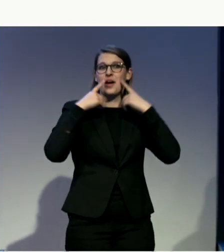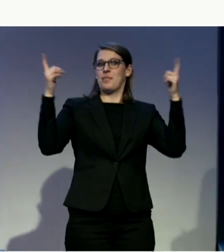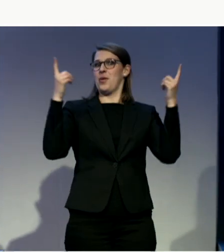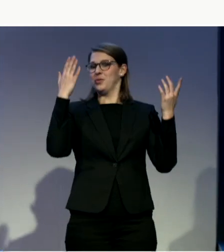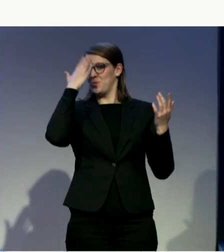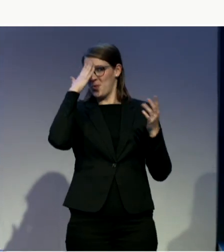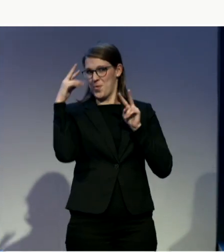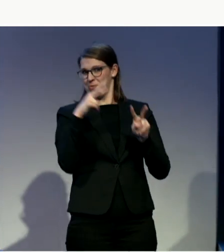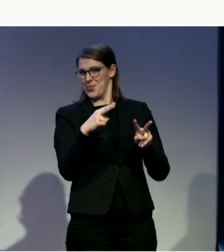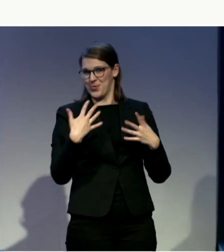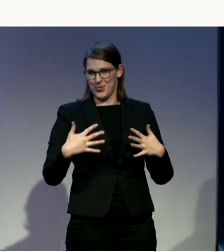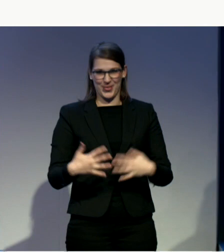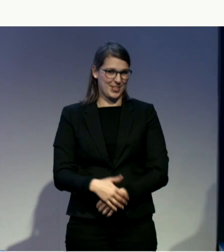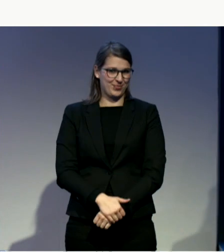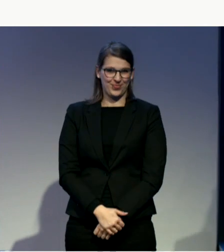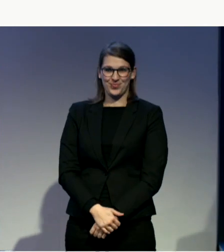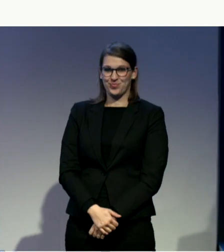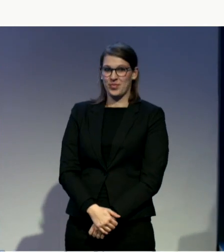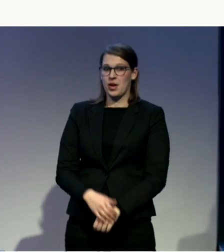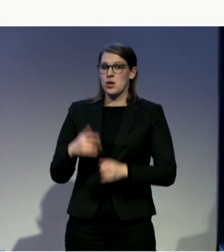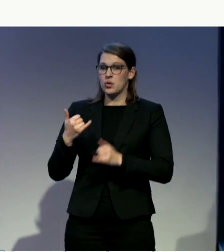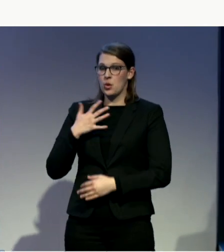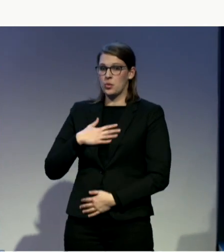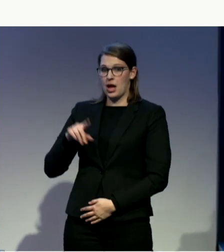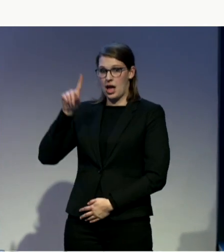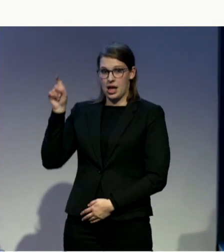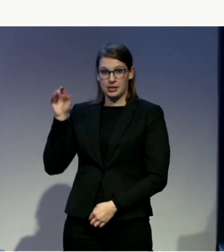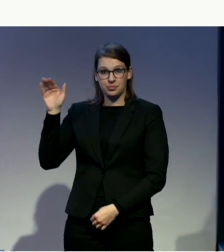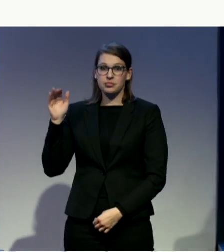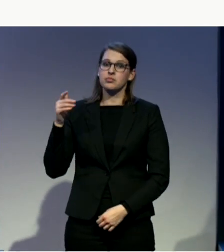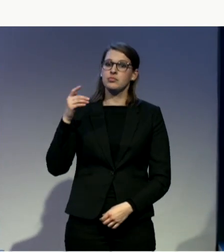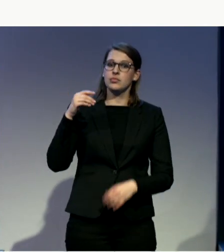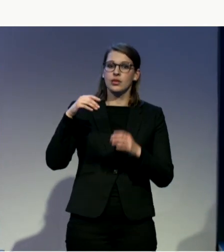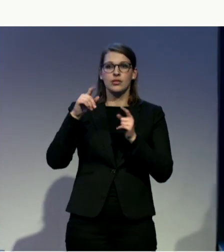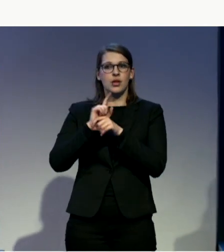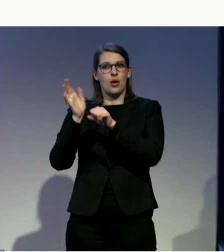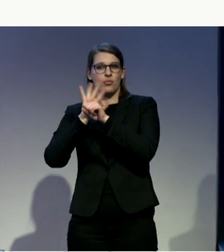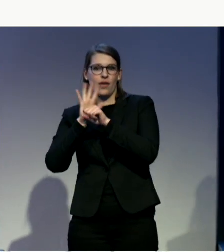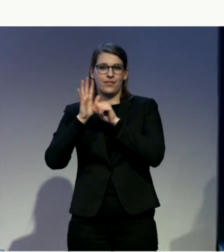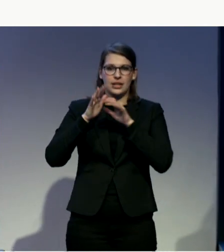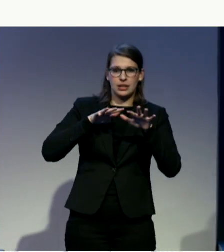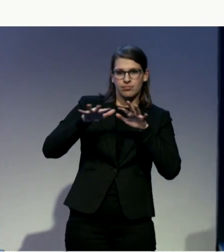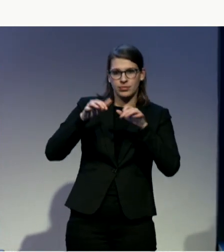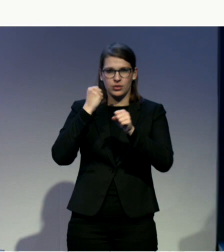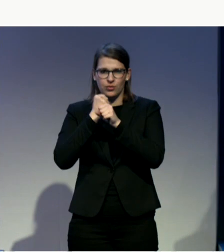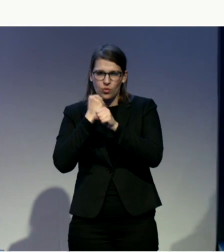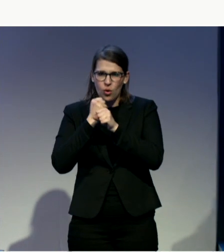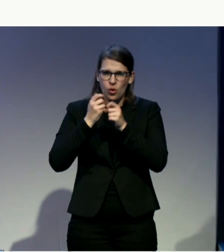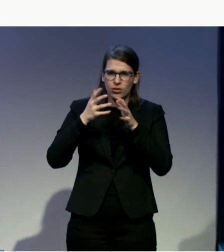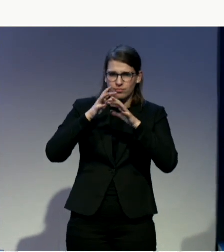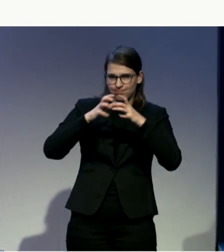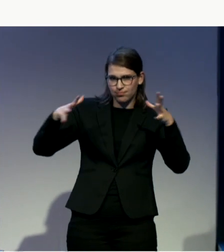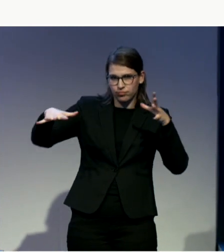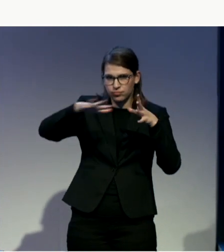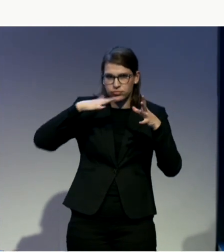support disabled culture and arts to get into the mainstream. Well, I think what you're saying